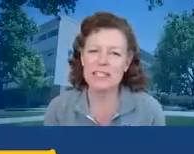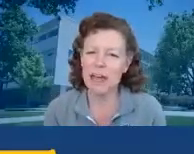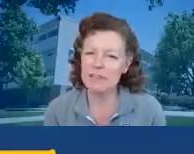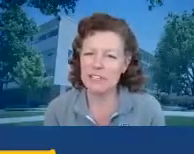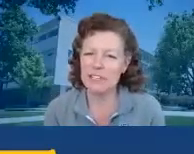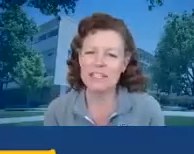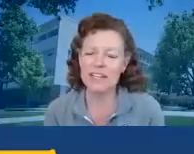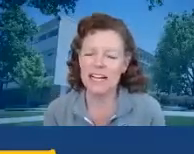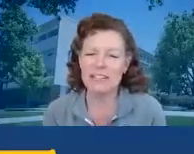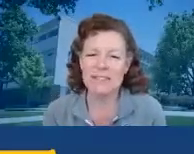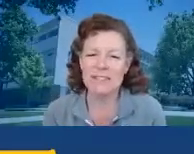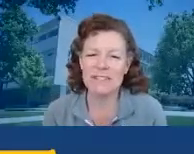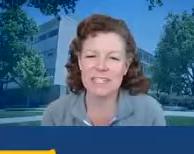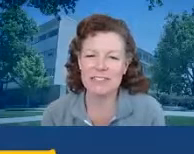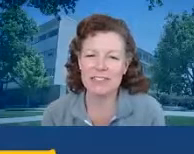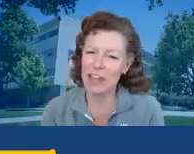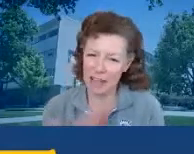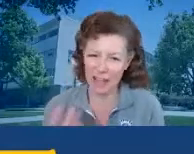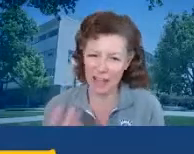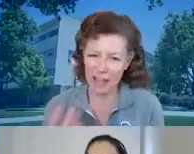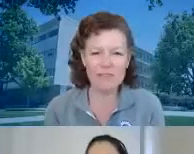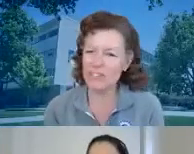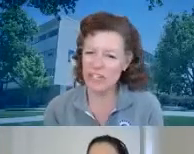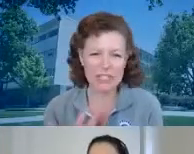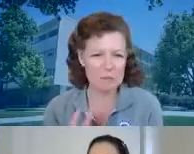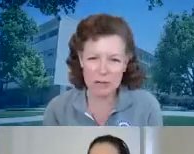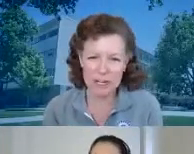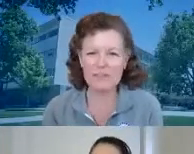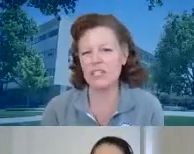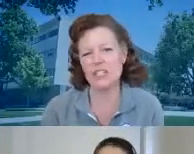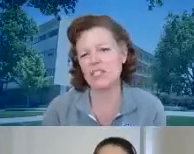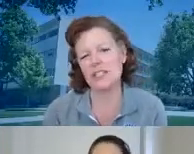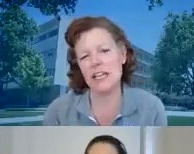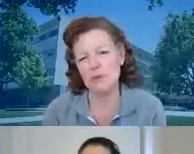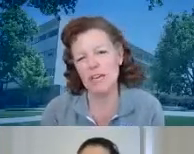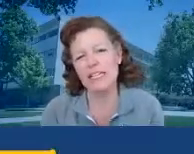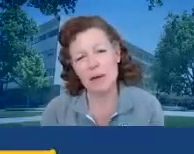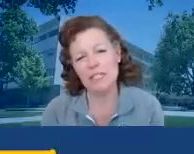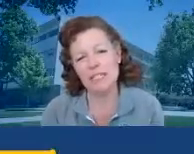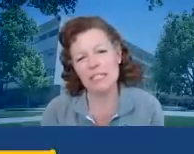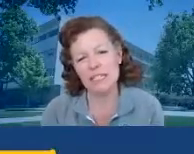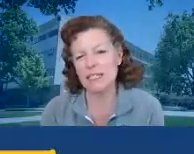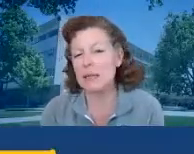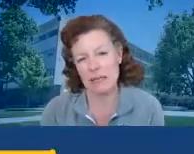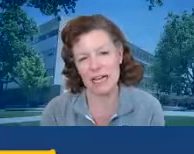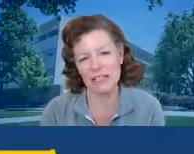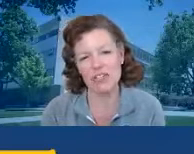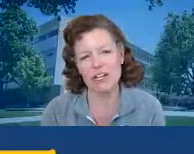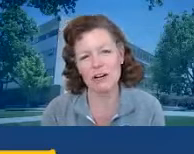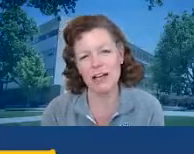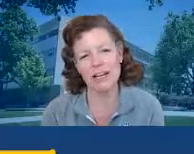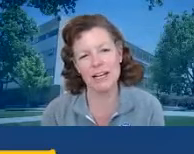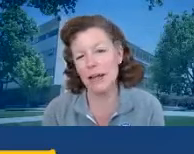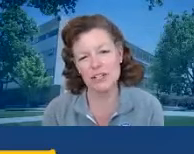this is after a year of hard conversations, important conversations. We adopted this statement last